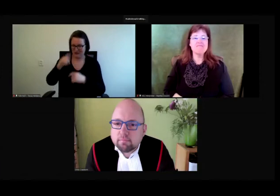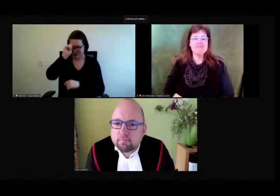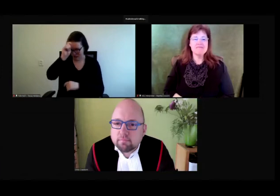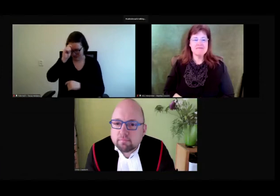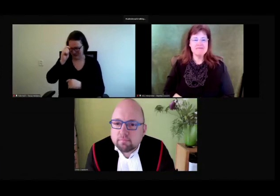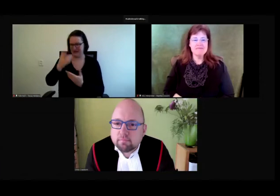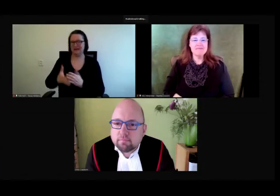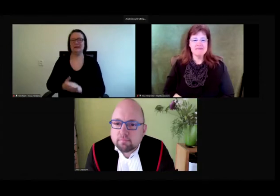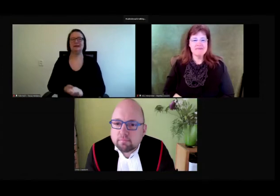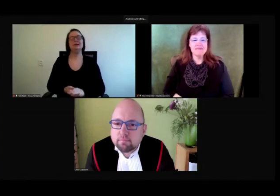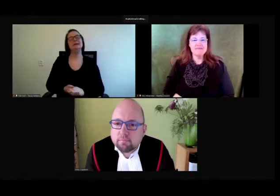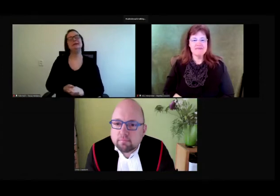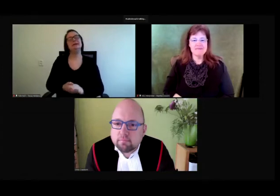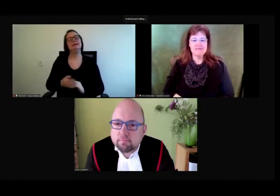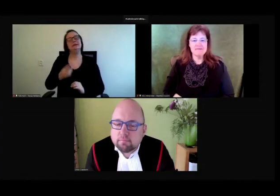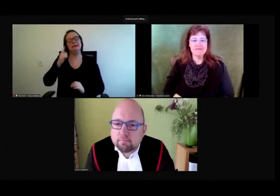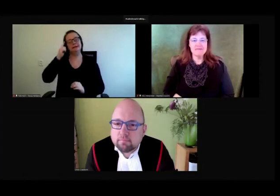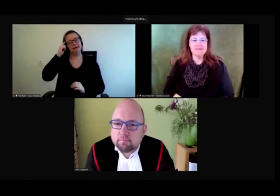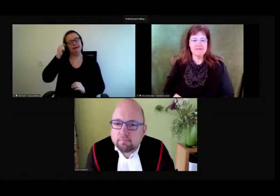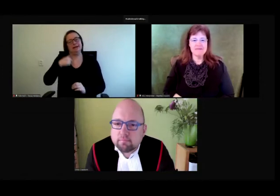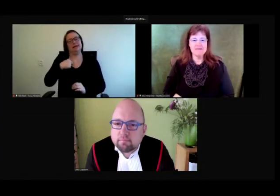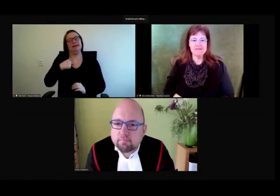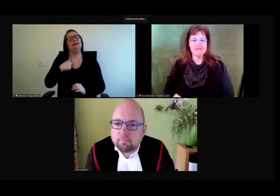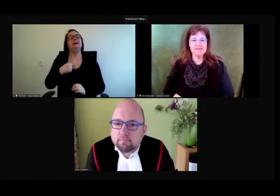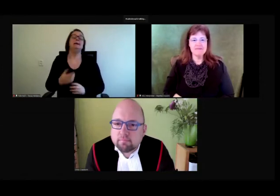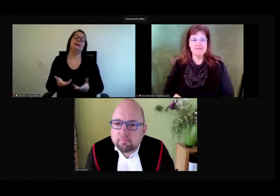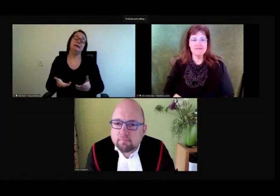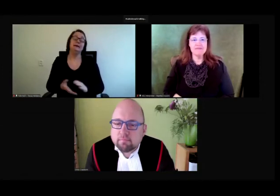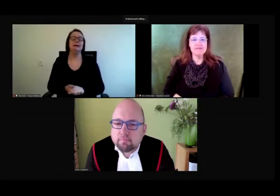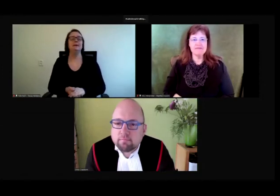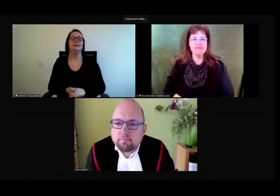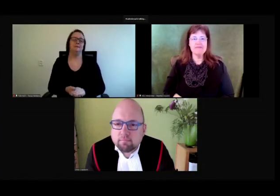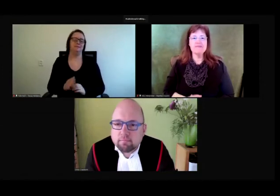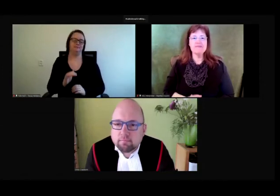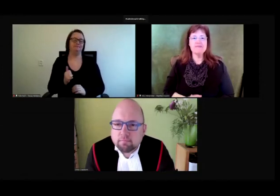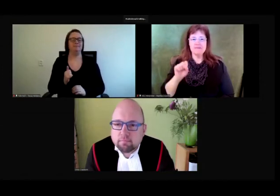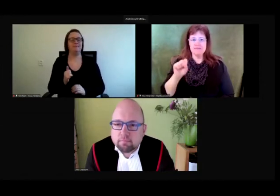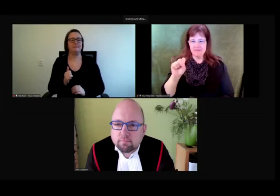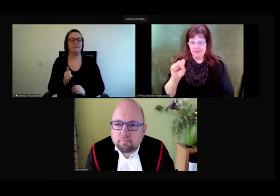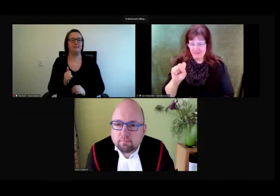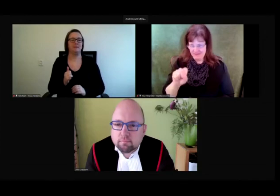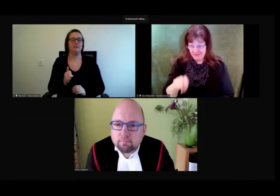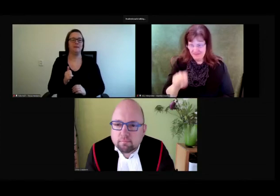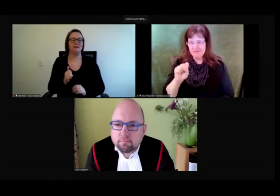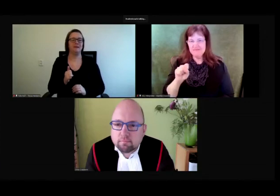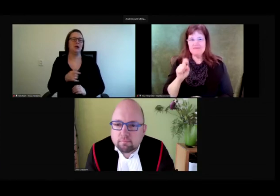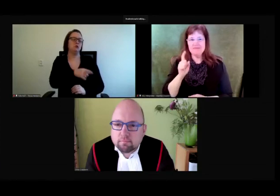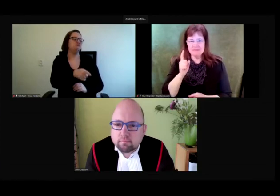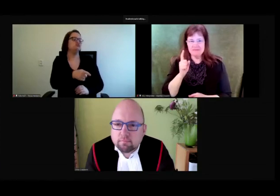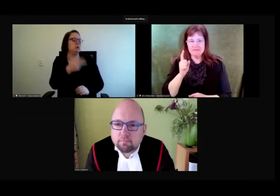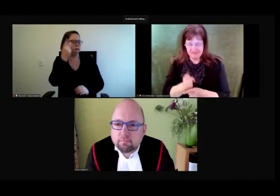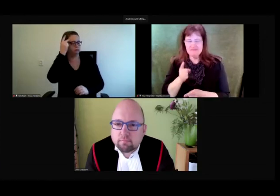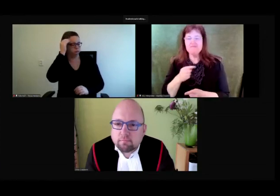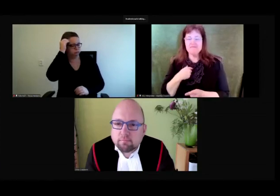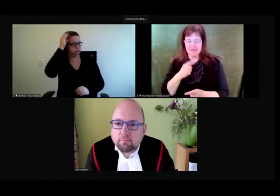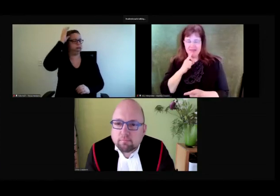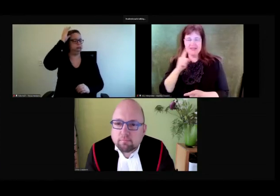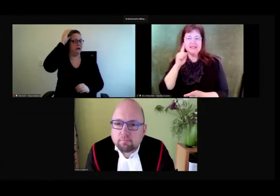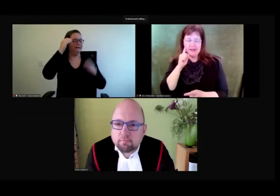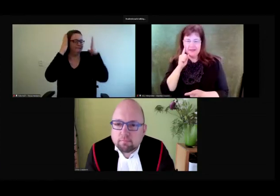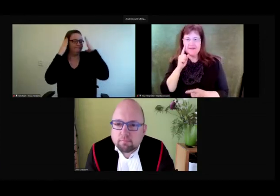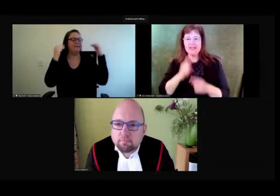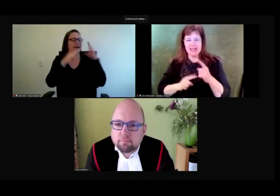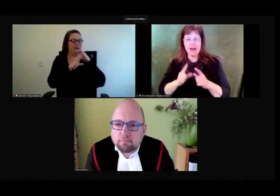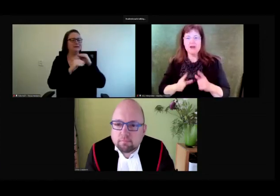I think so. Yeah, indeed, they have plenty of Dutch knowledge, and they are